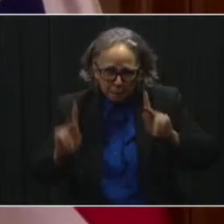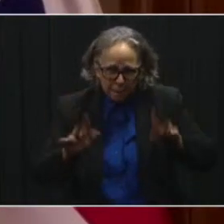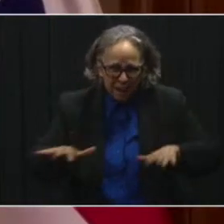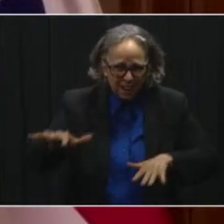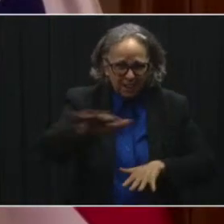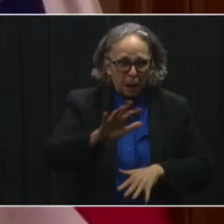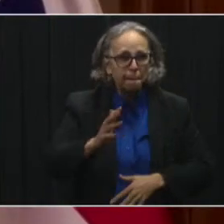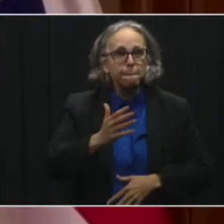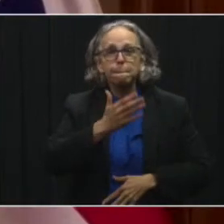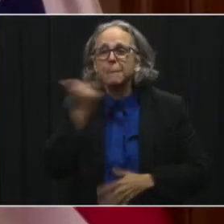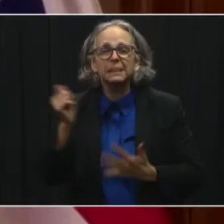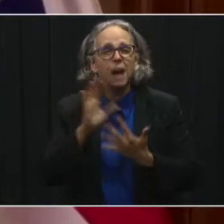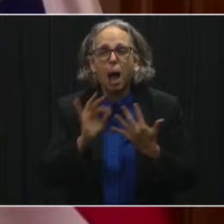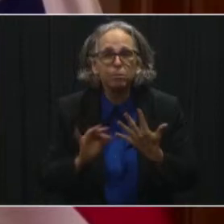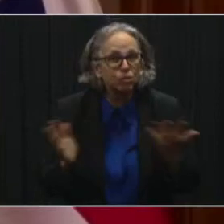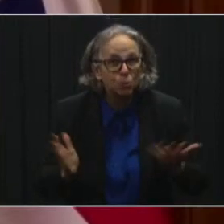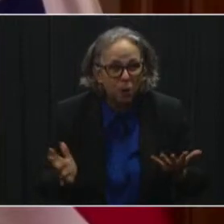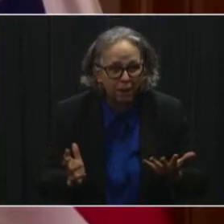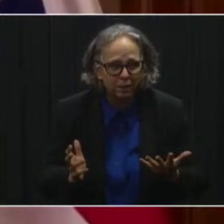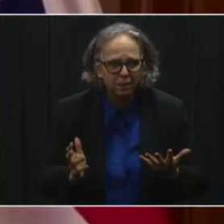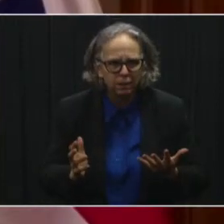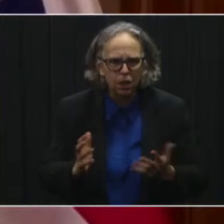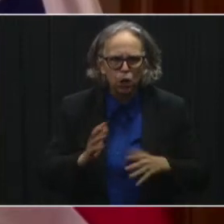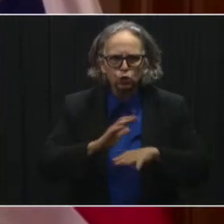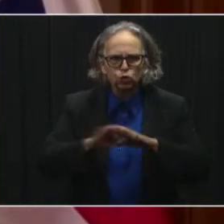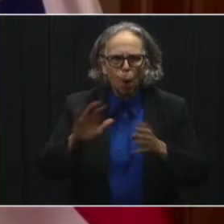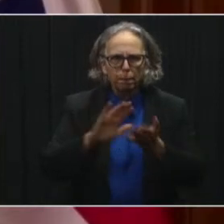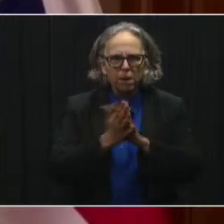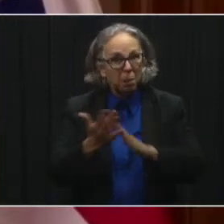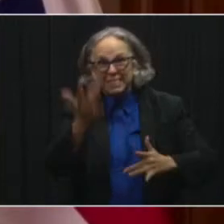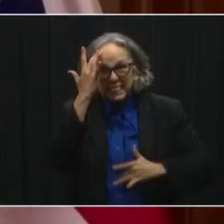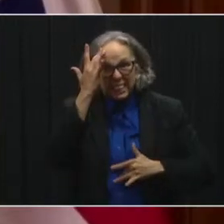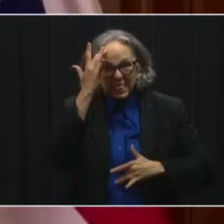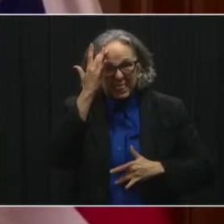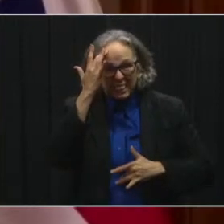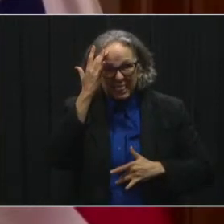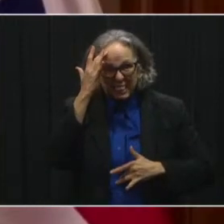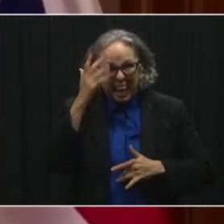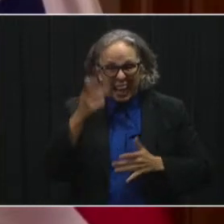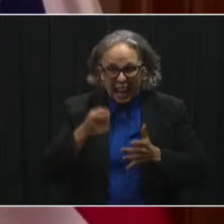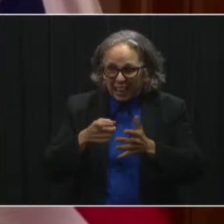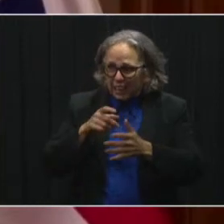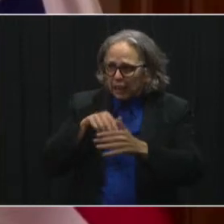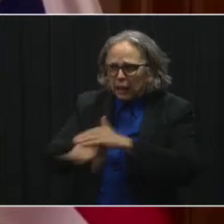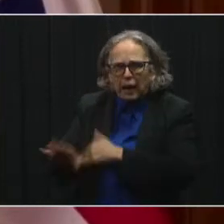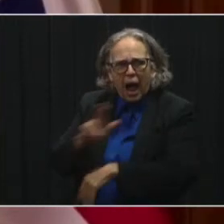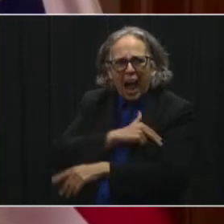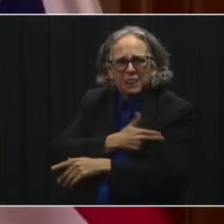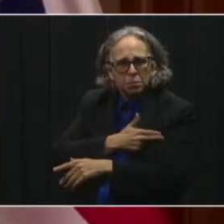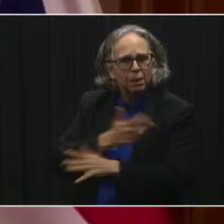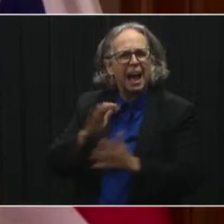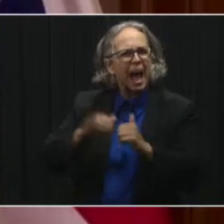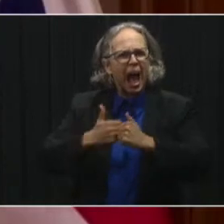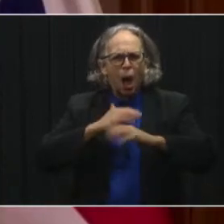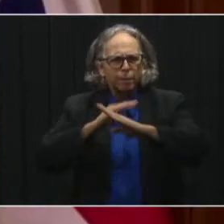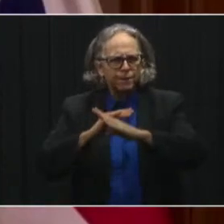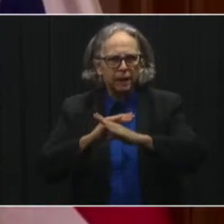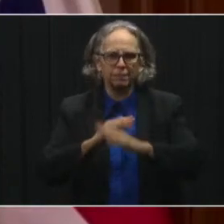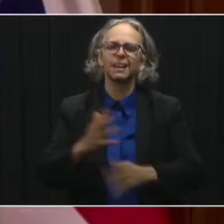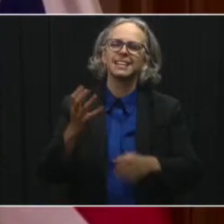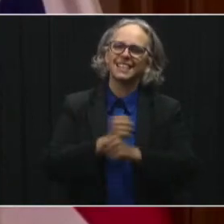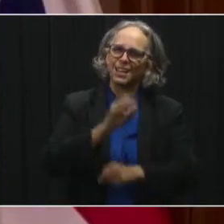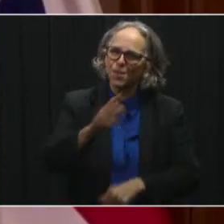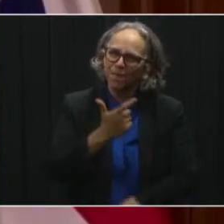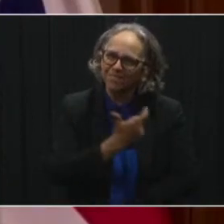not needing to be in the hospital, the option of never getting that sick. And I think we would all agree it's achievable,